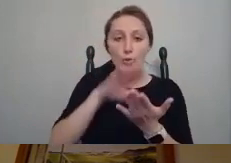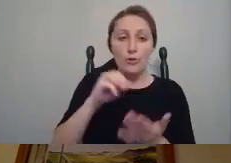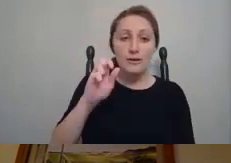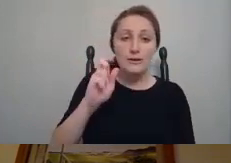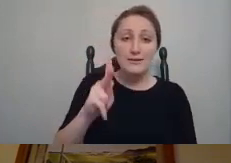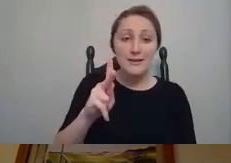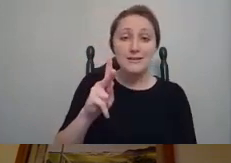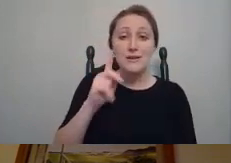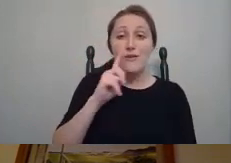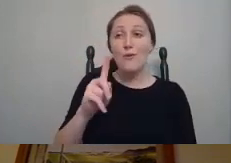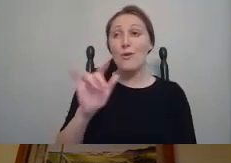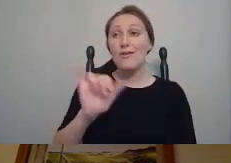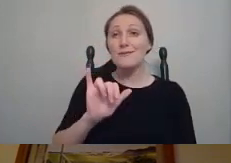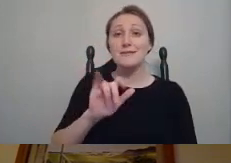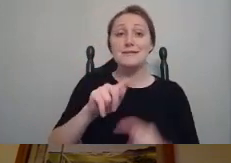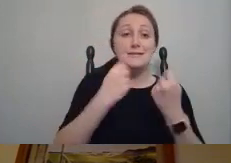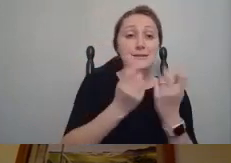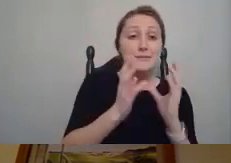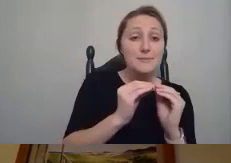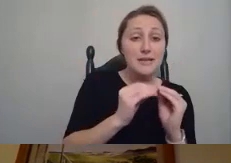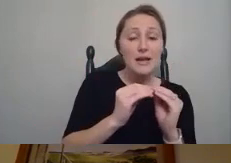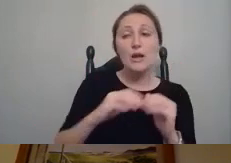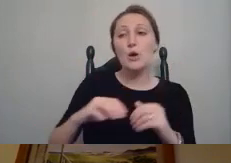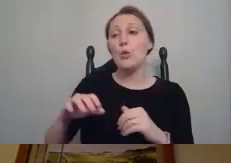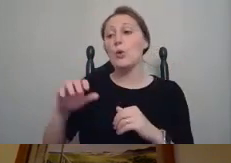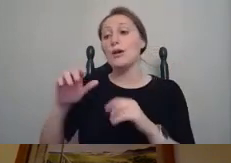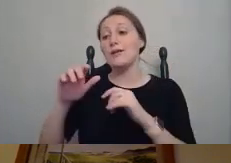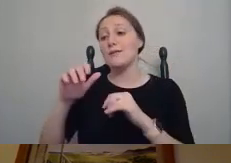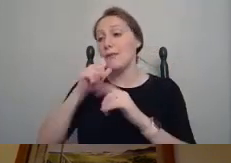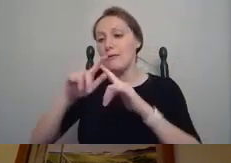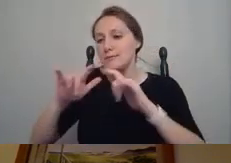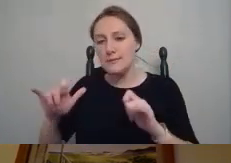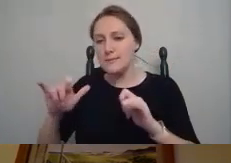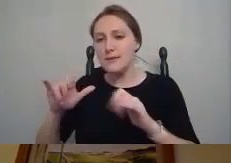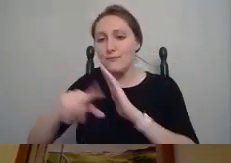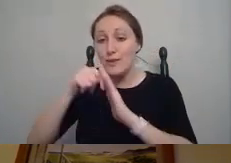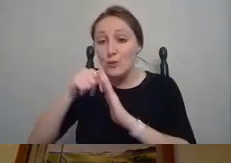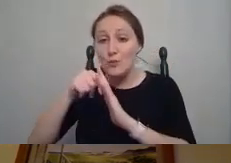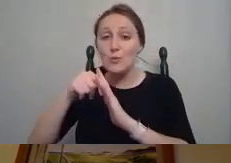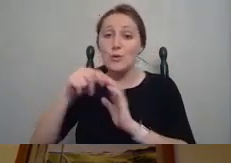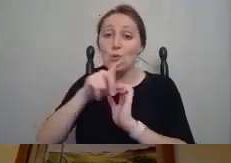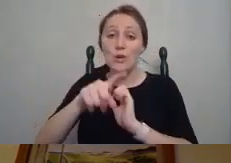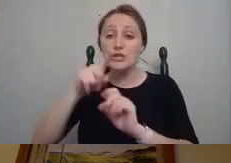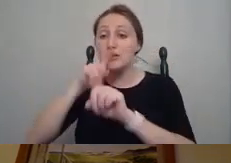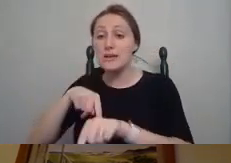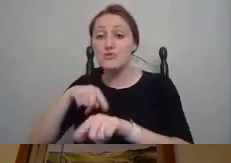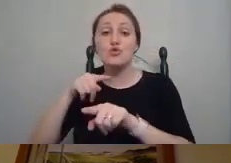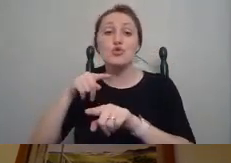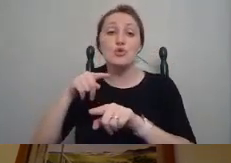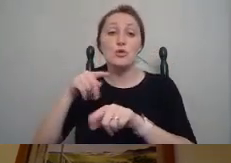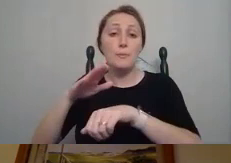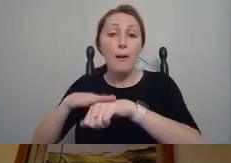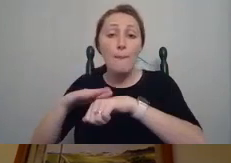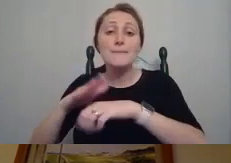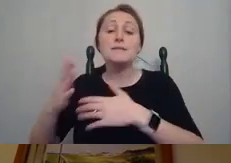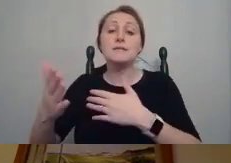Teams meeting or an asynchronous video and question and answer prompt or the Eureka content, that'll